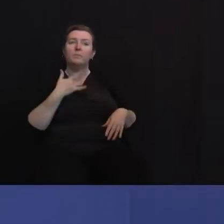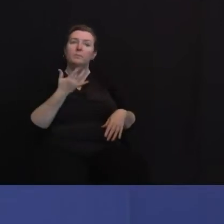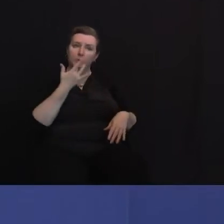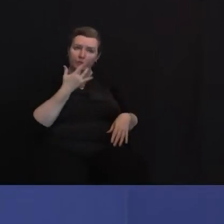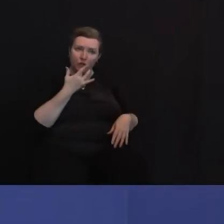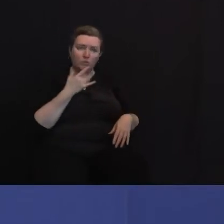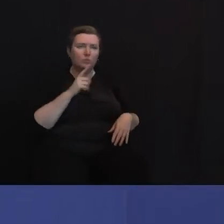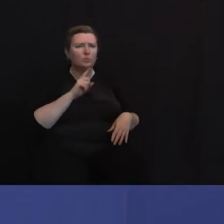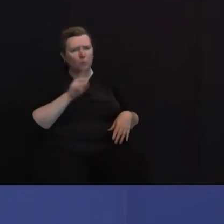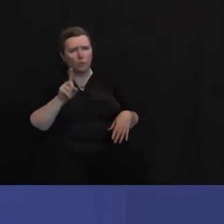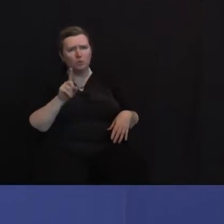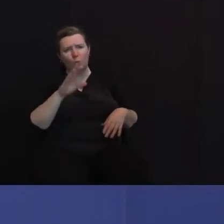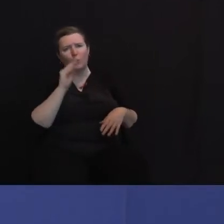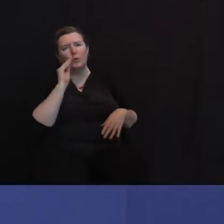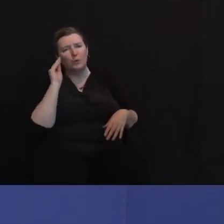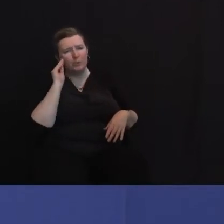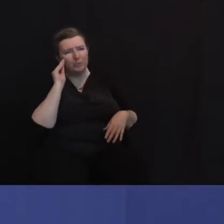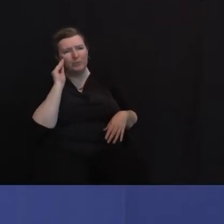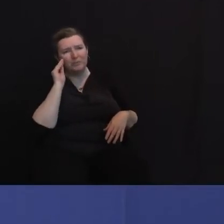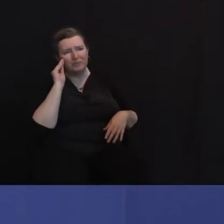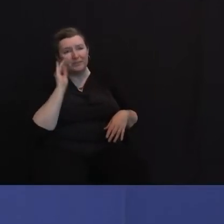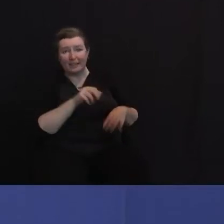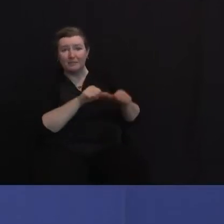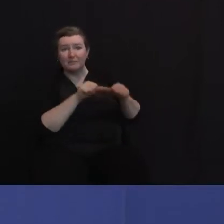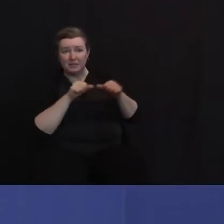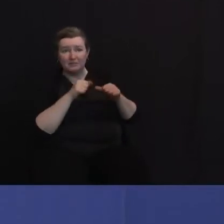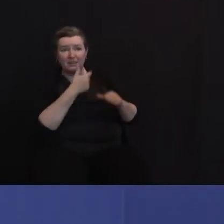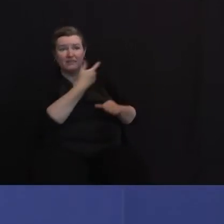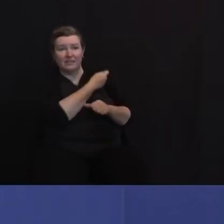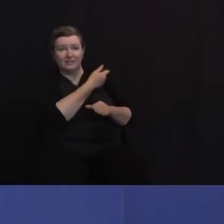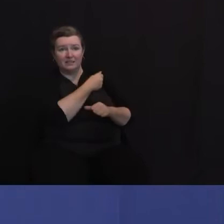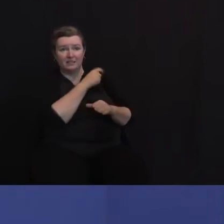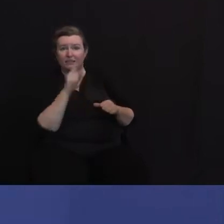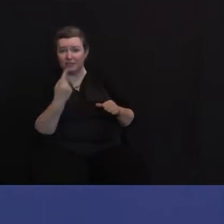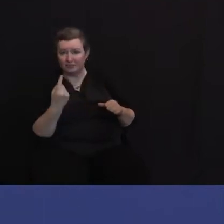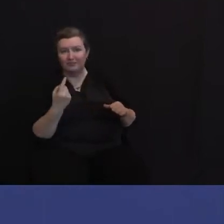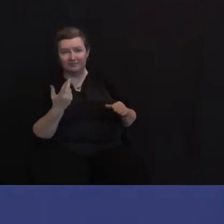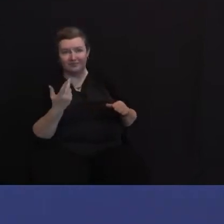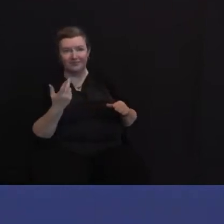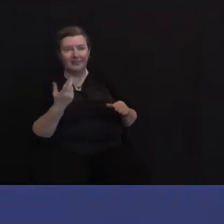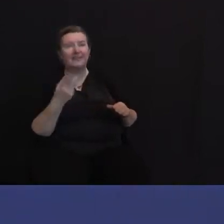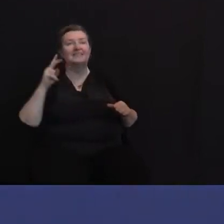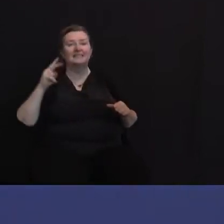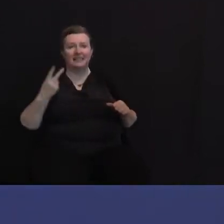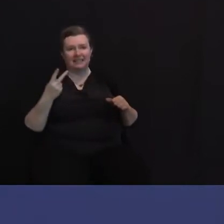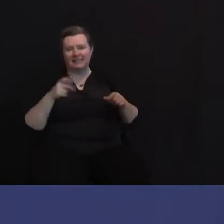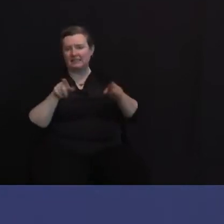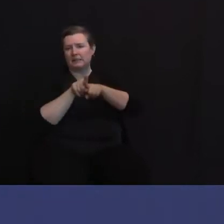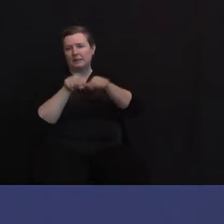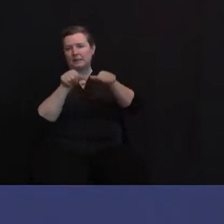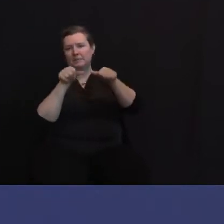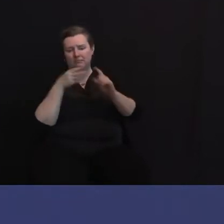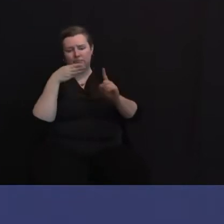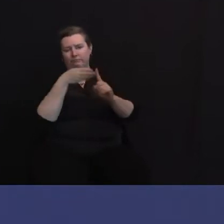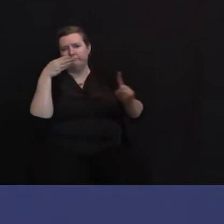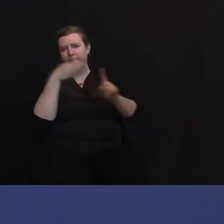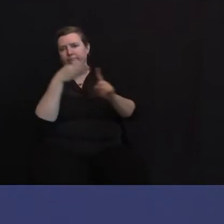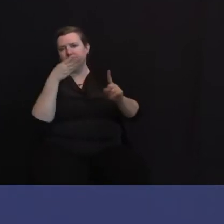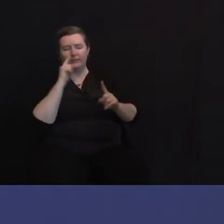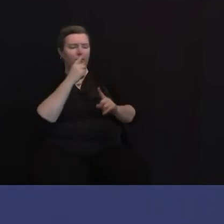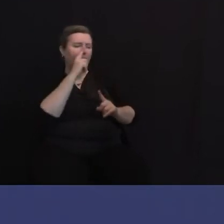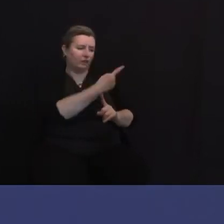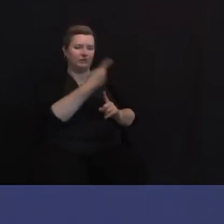that you go there for your second. That's the important footnote. That's the important part. Don't go to your drugstore for one and Eddie's for the And second. I mean,